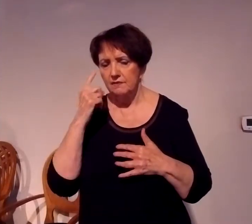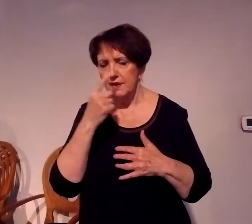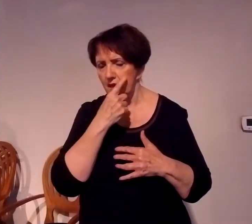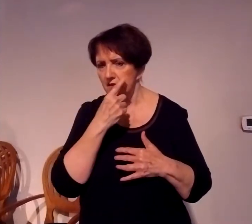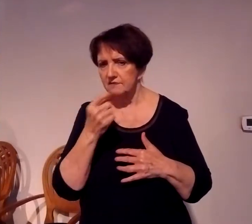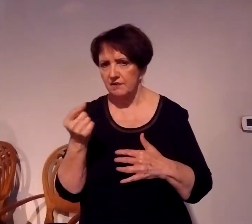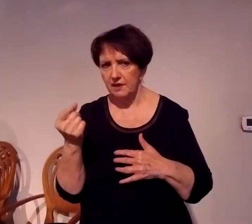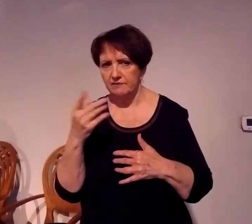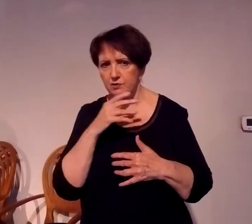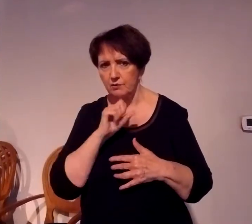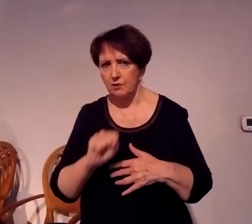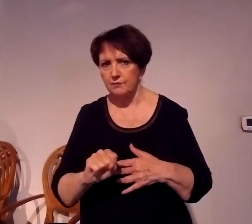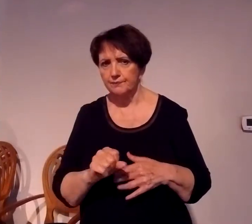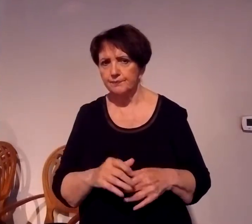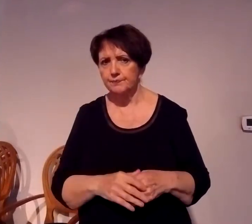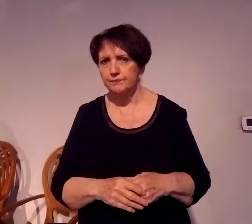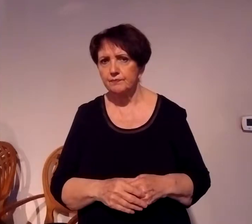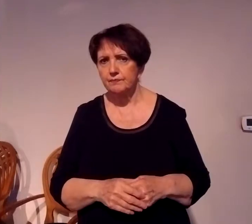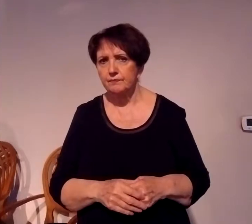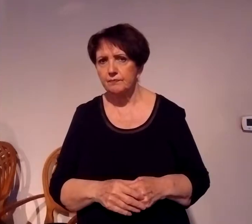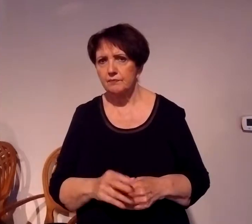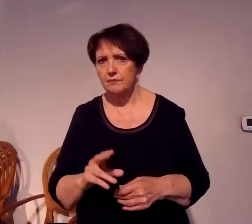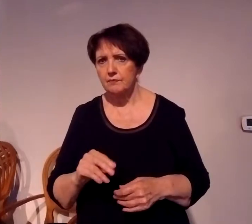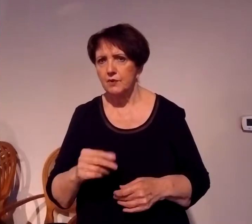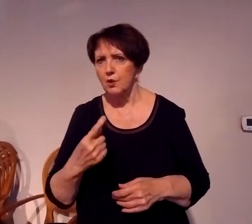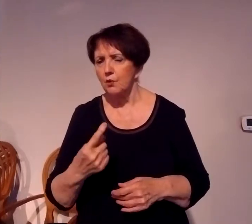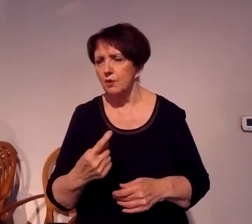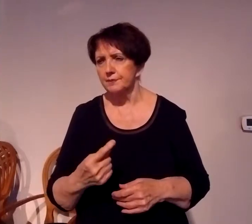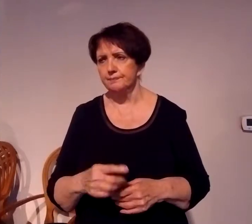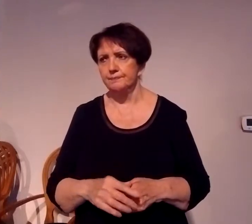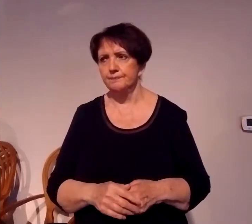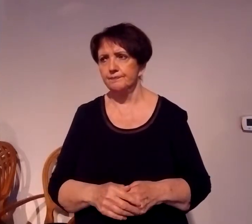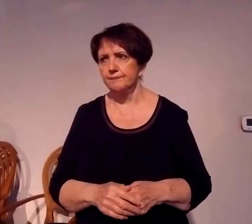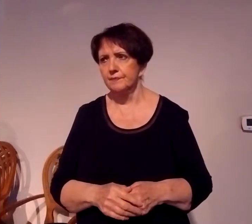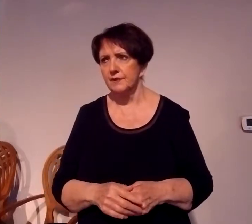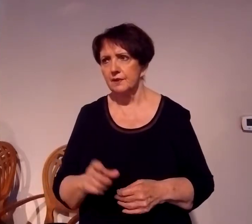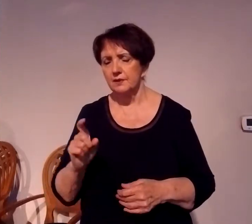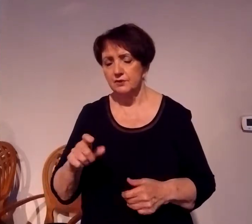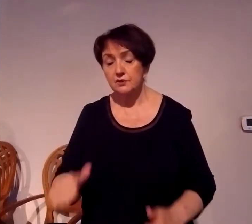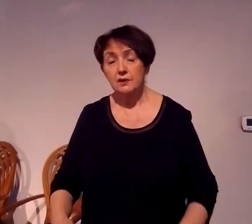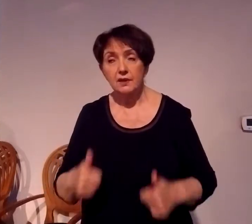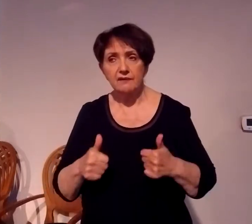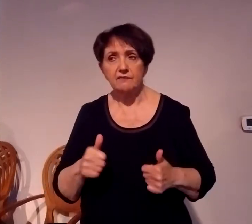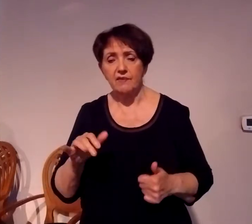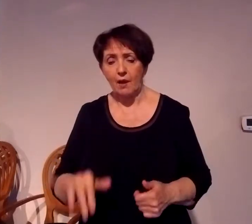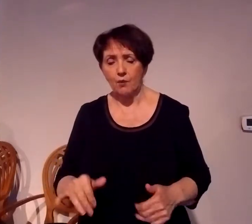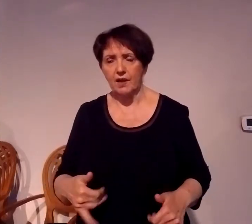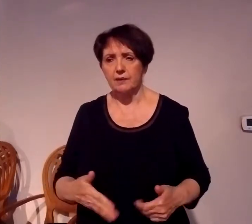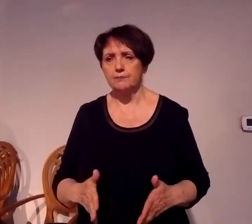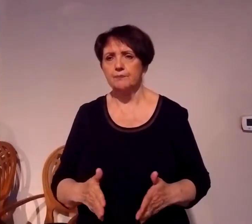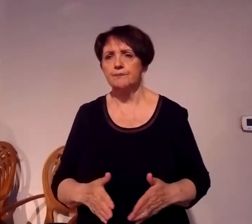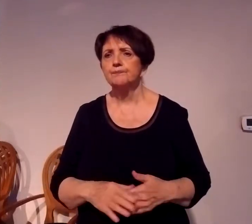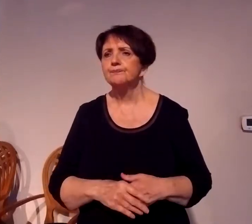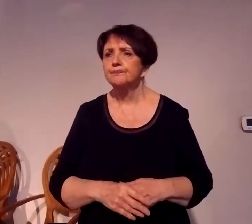11-year-old. No one should live that way."